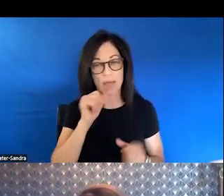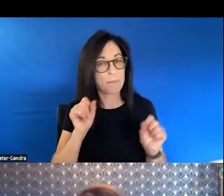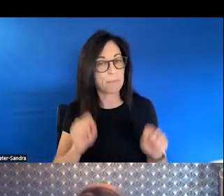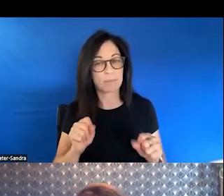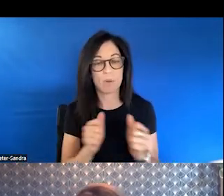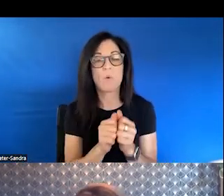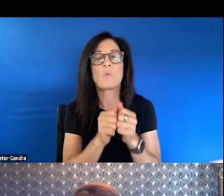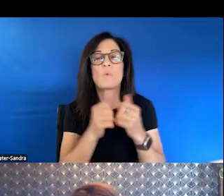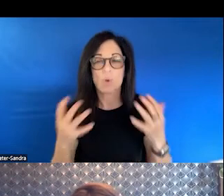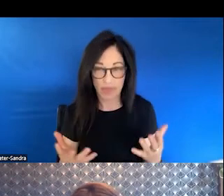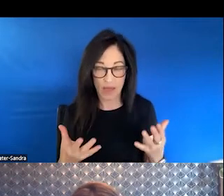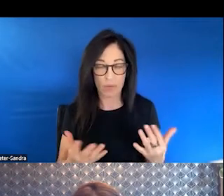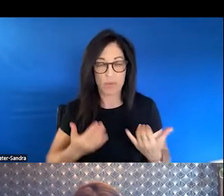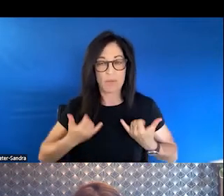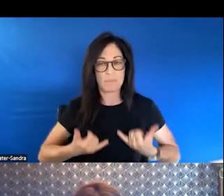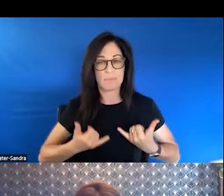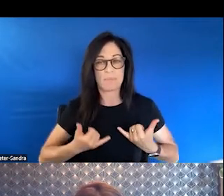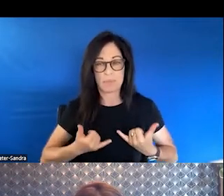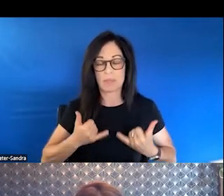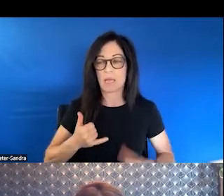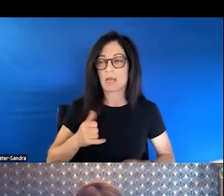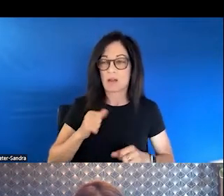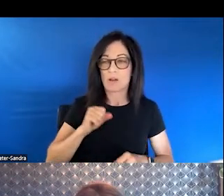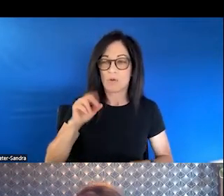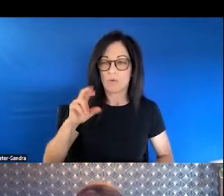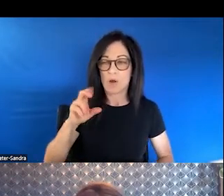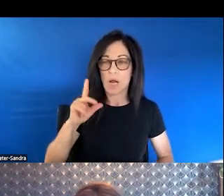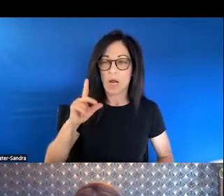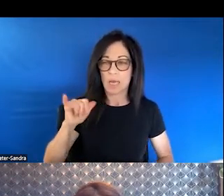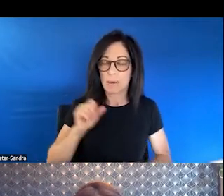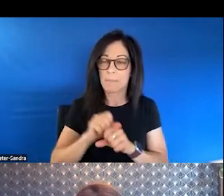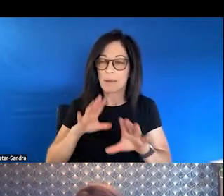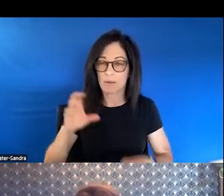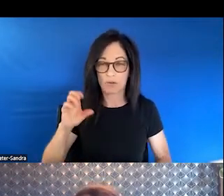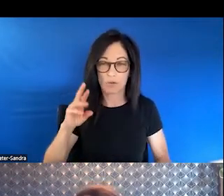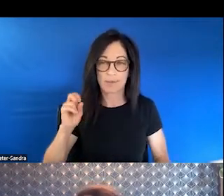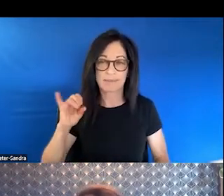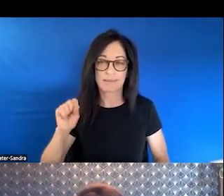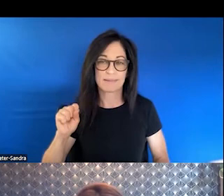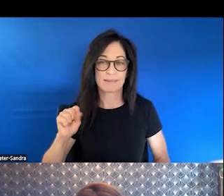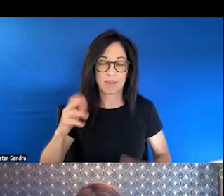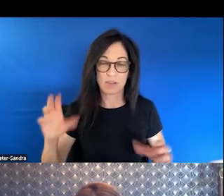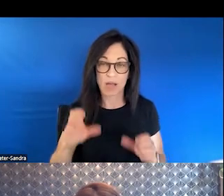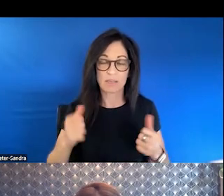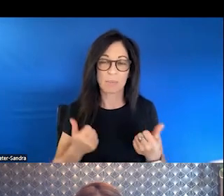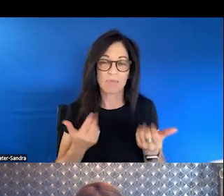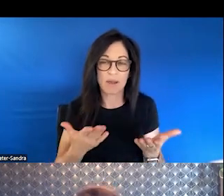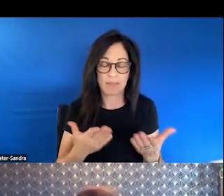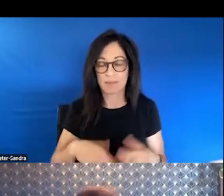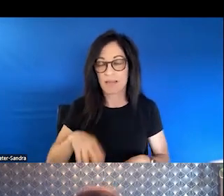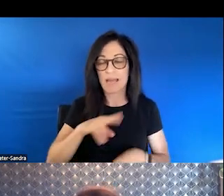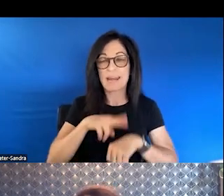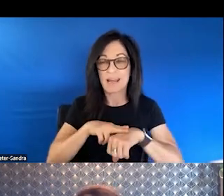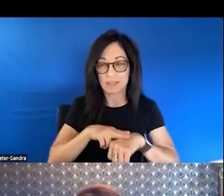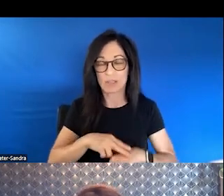the existing infrastructure that Rocky Mountain Crisis Partners had, with serving the National Suicide Prevention Lifeline, serving